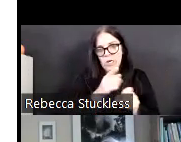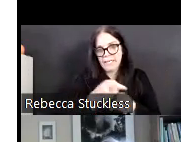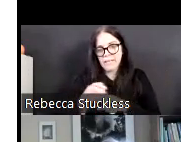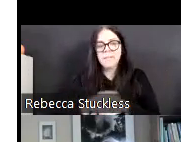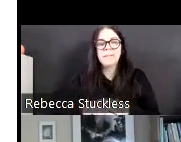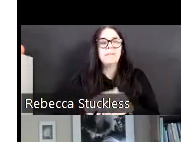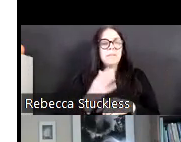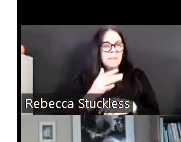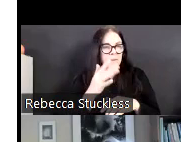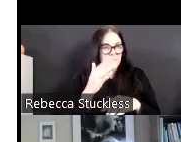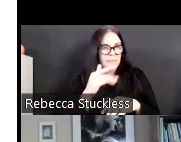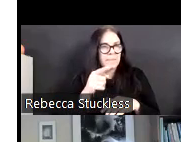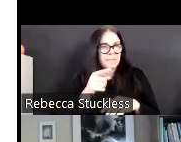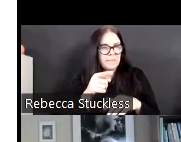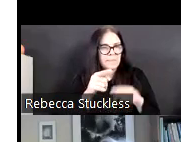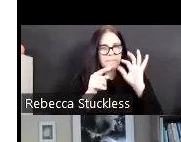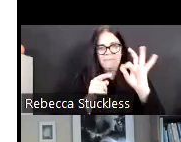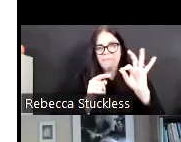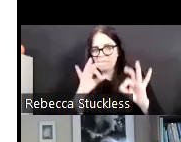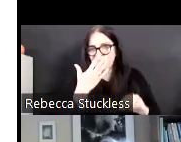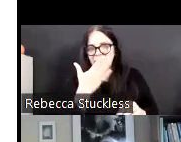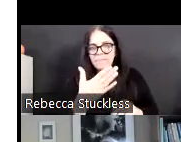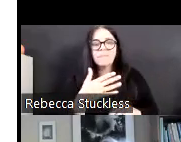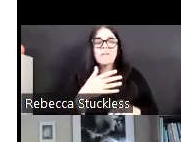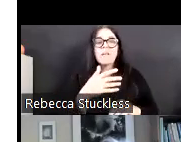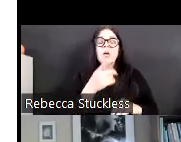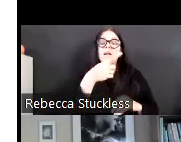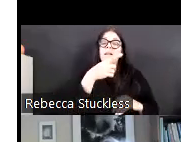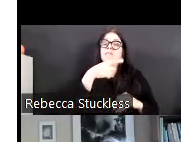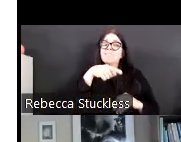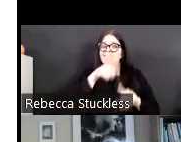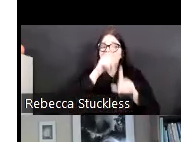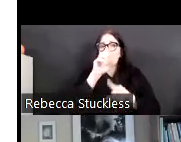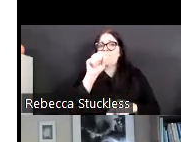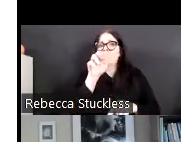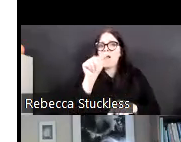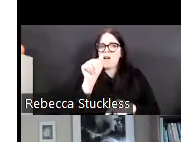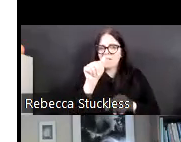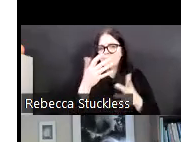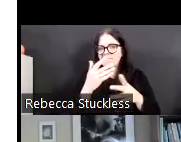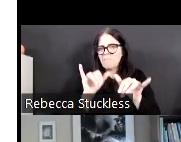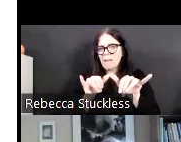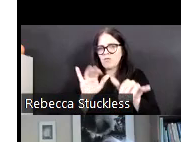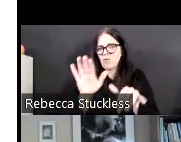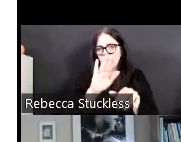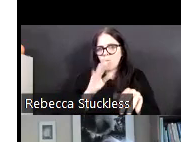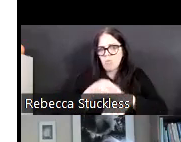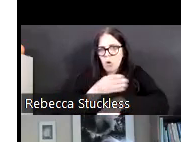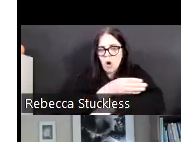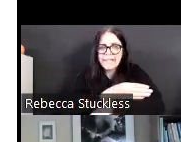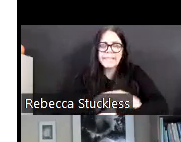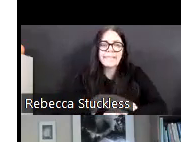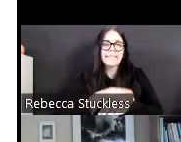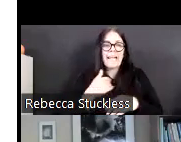And more. Yeah, we use it to measure progress. They have 3 levels, low, medium, and